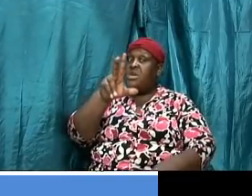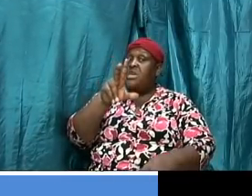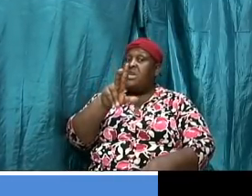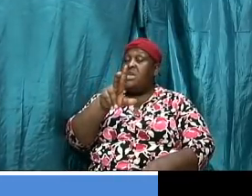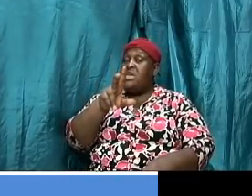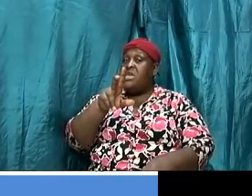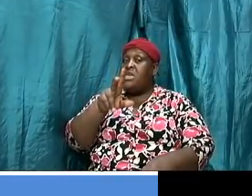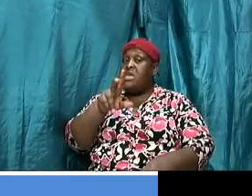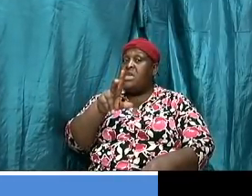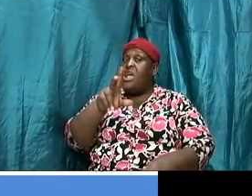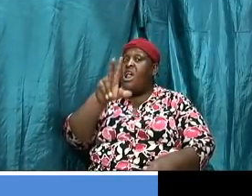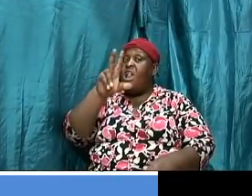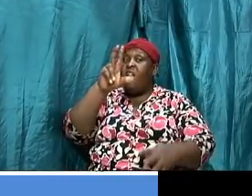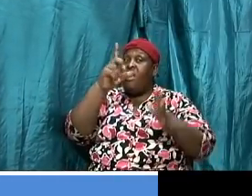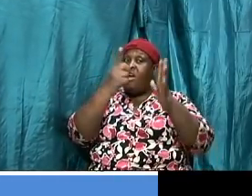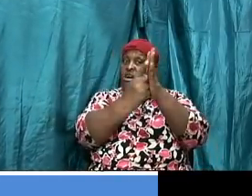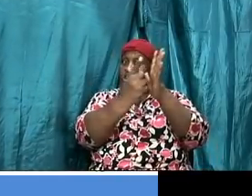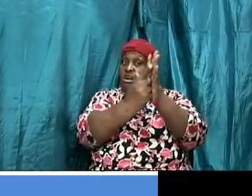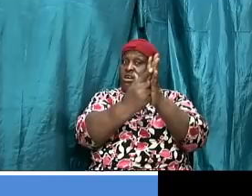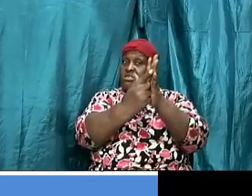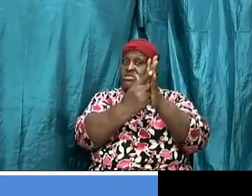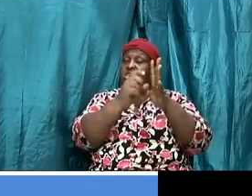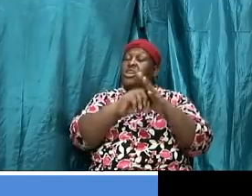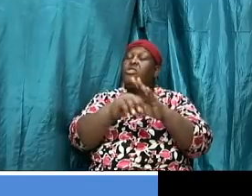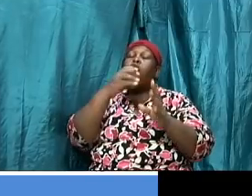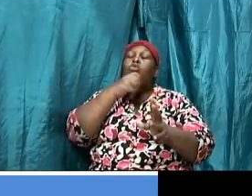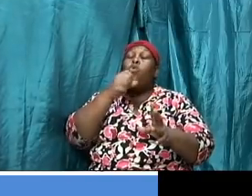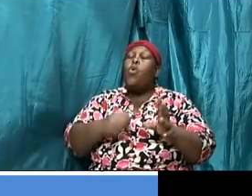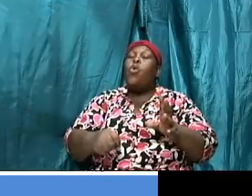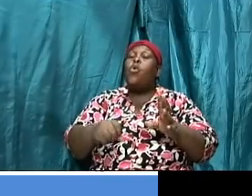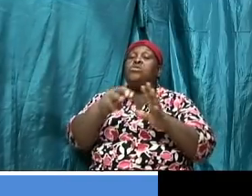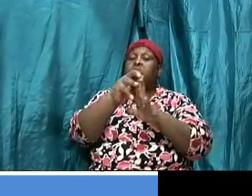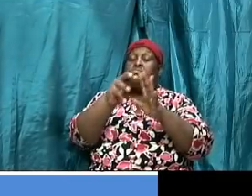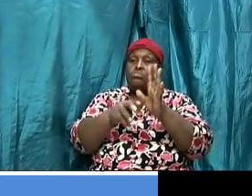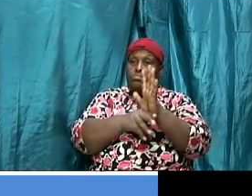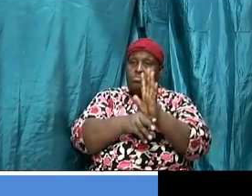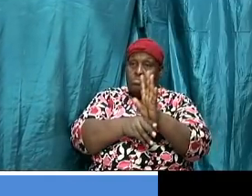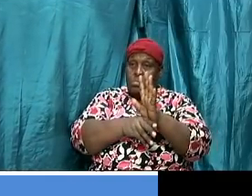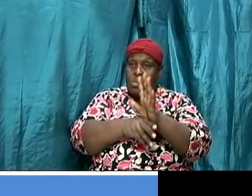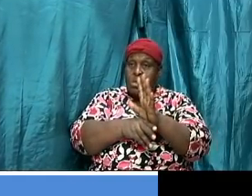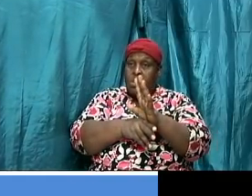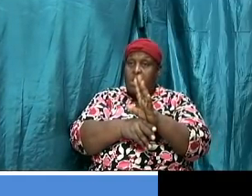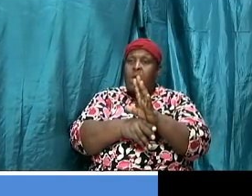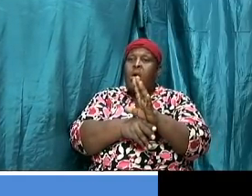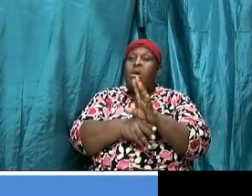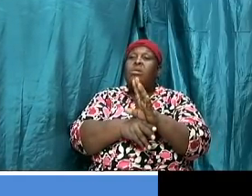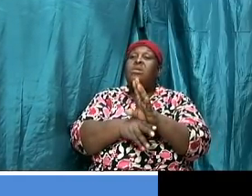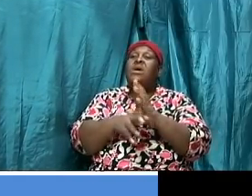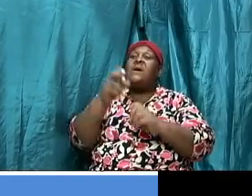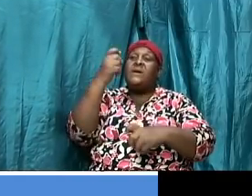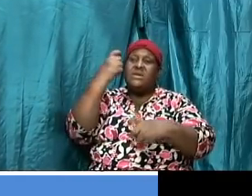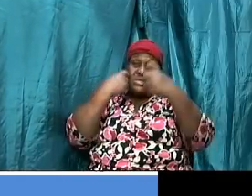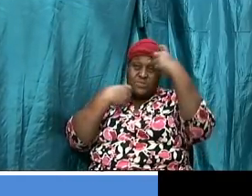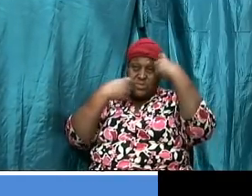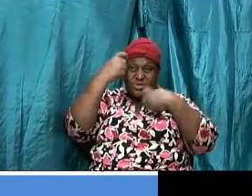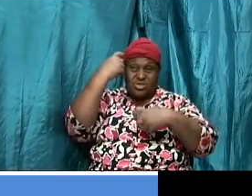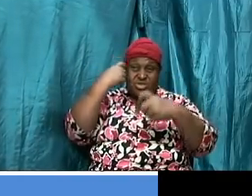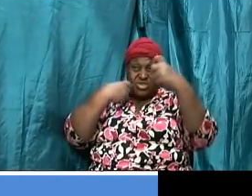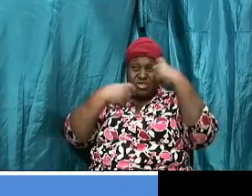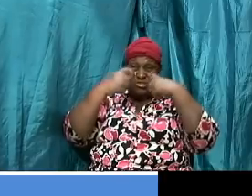Testament. You have what is called the moral law. The moral law is an expression of God's